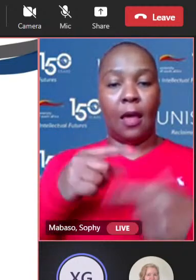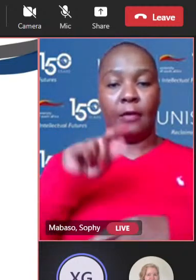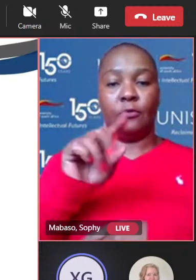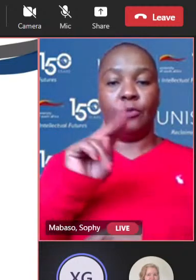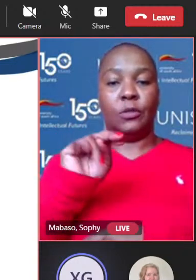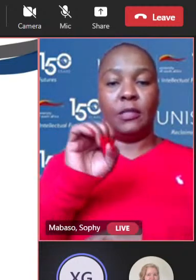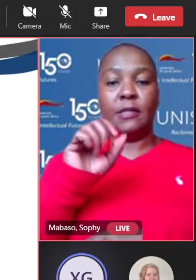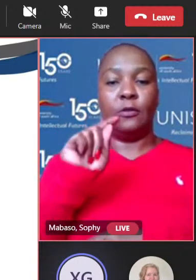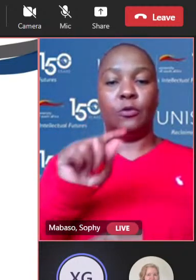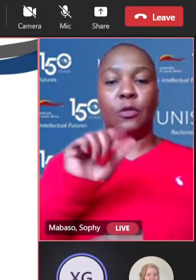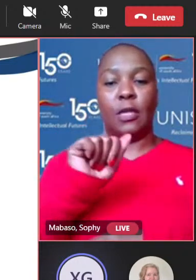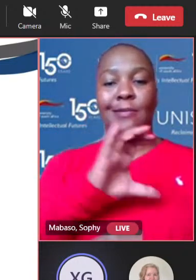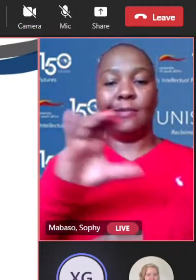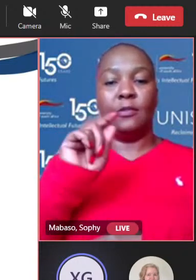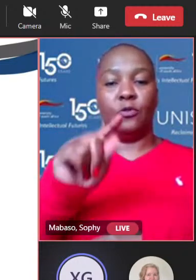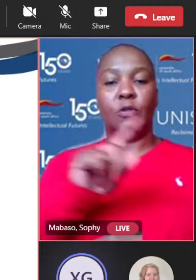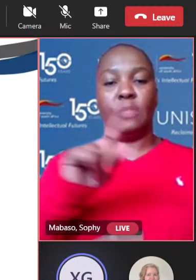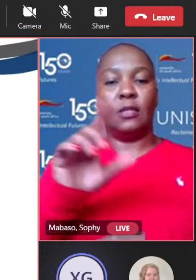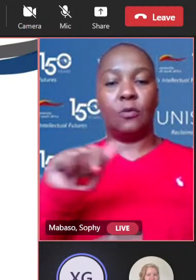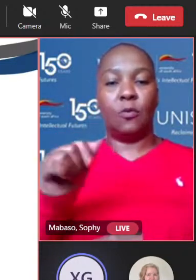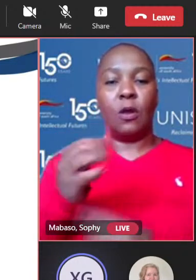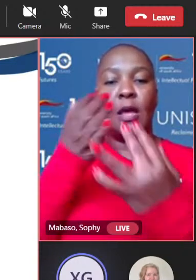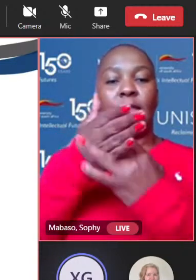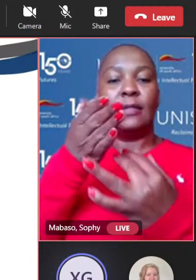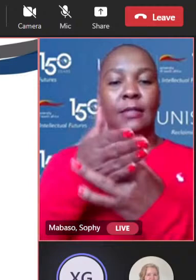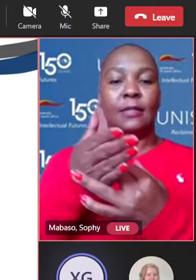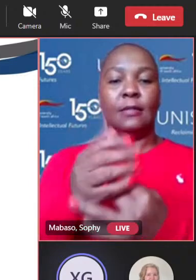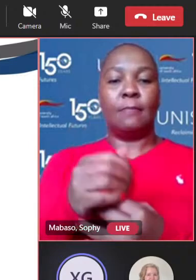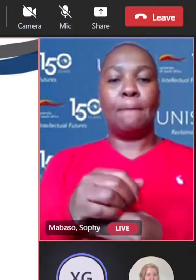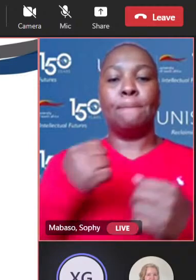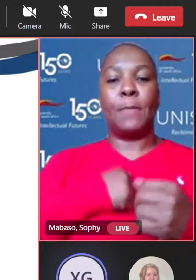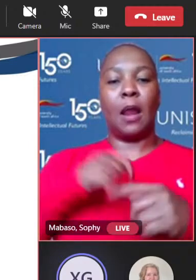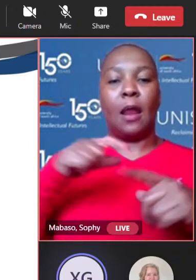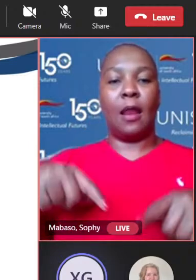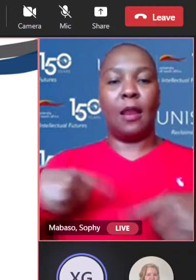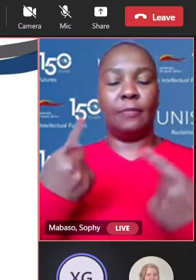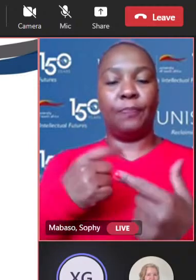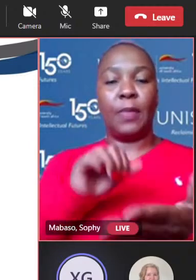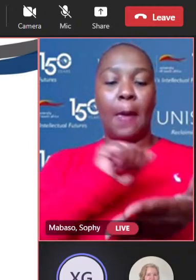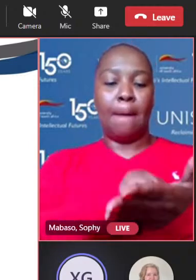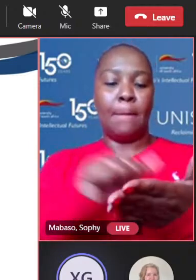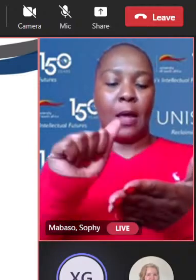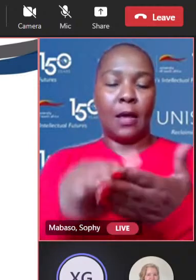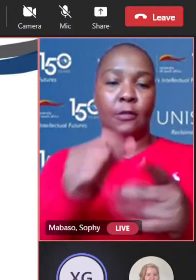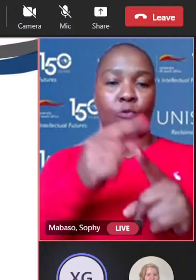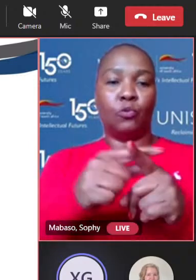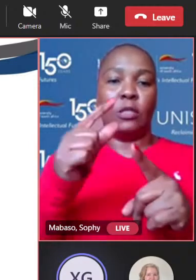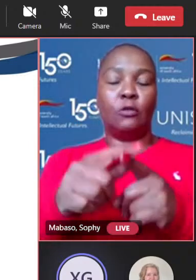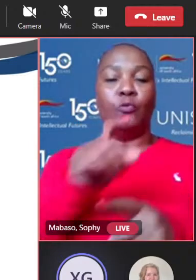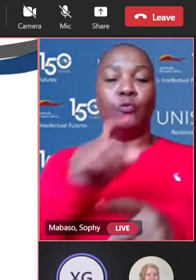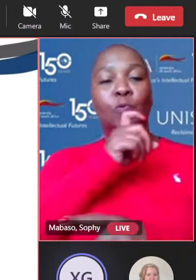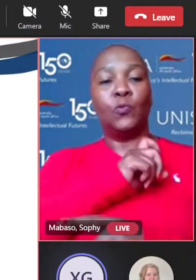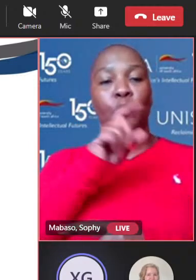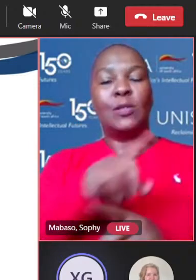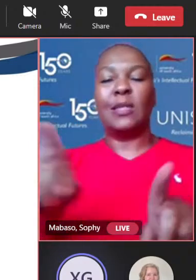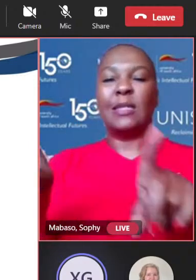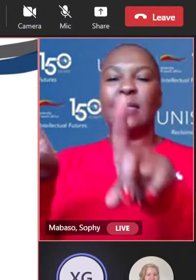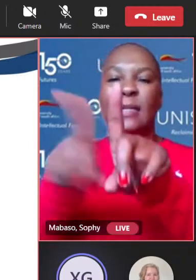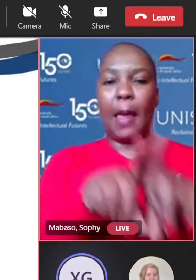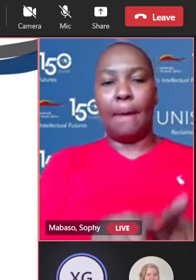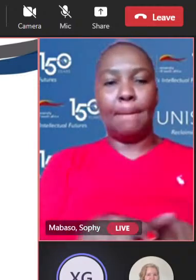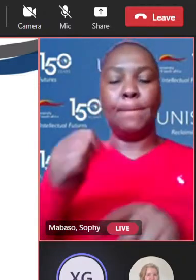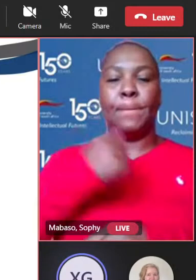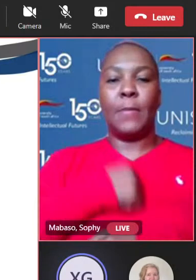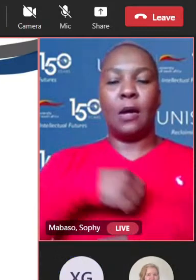mylife.unisa.ac.za. When you must access your My Life account, the password you will use will be the same as the one that you have used for